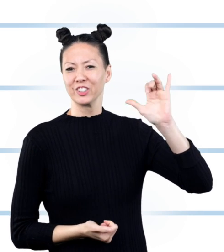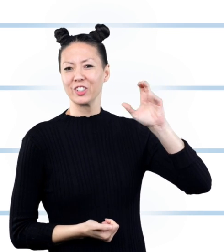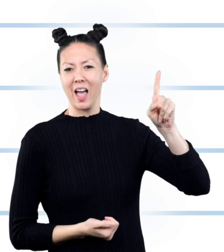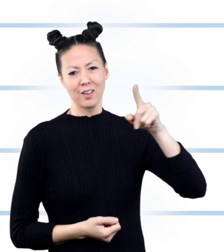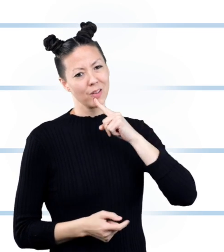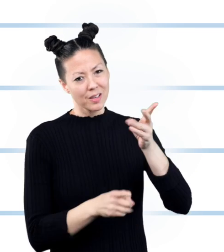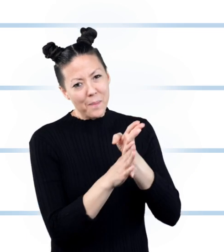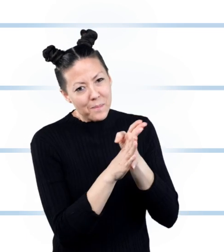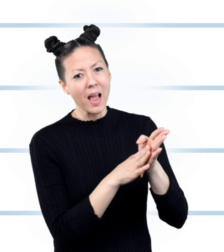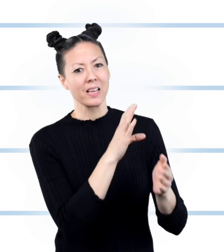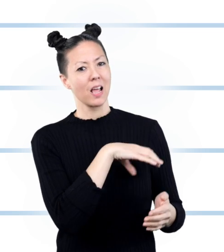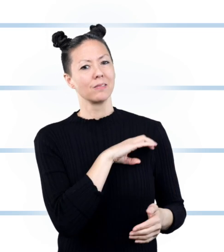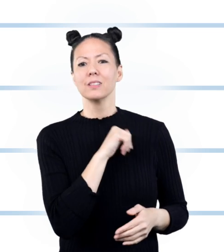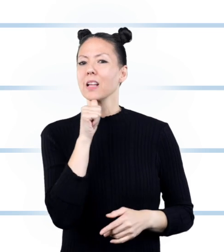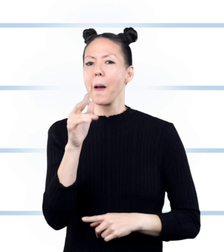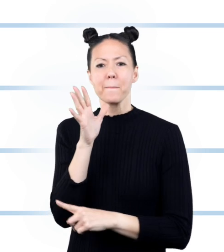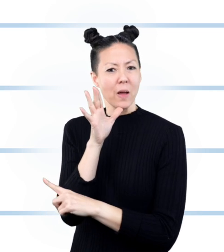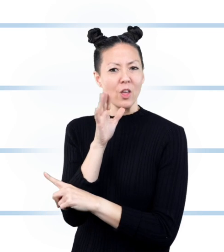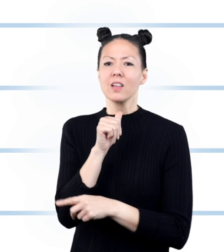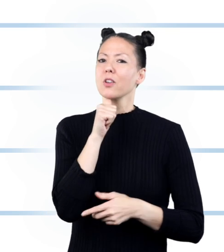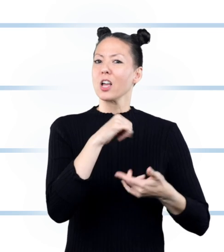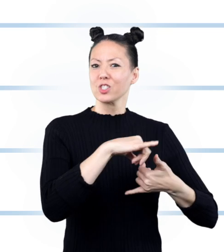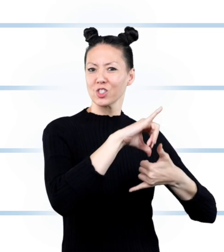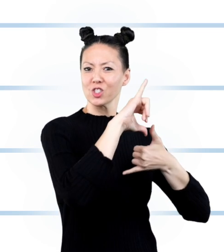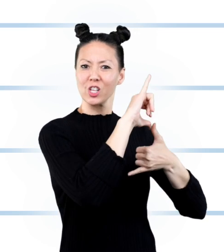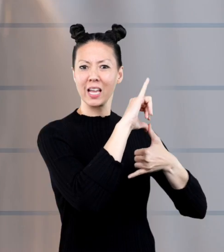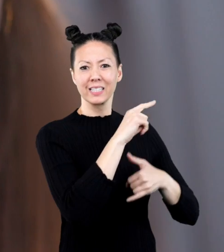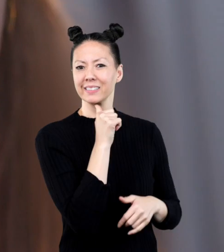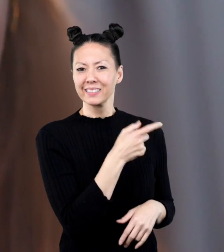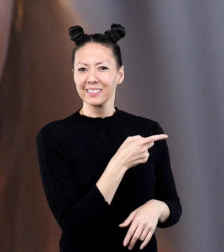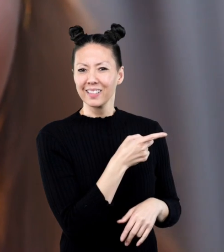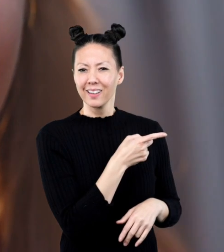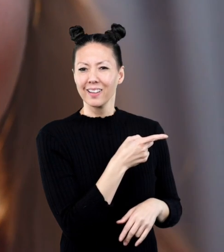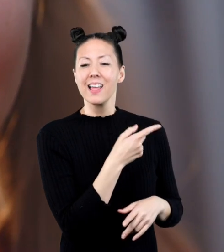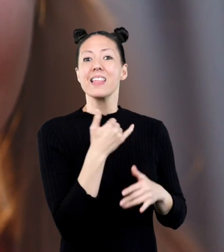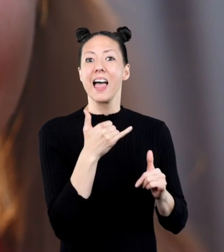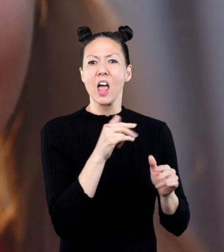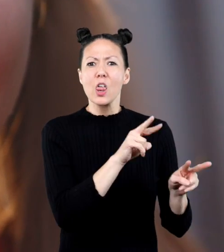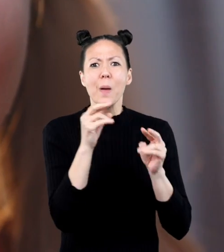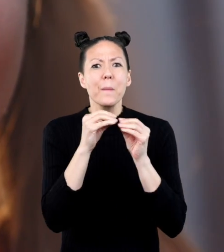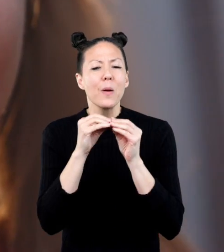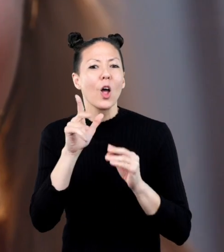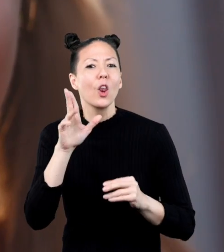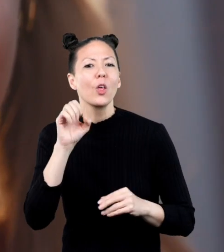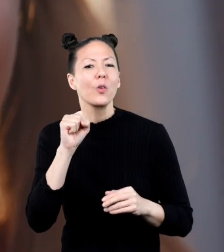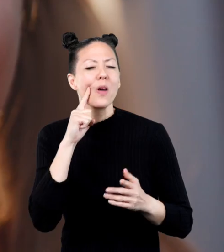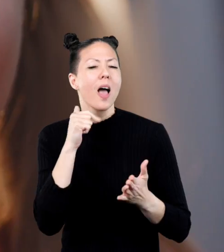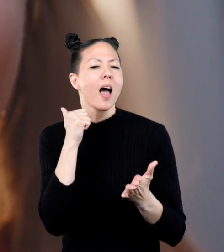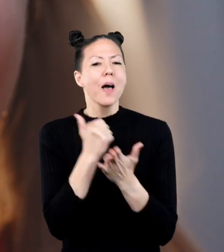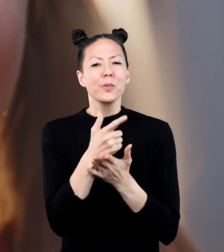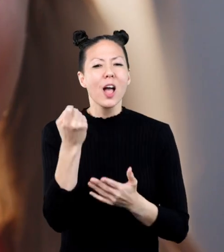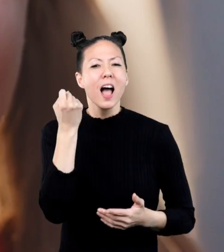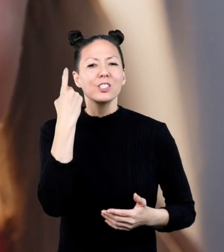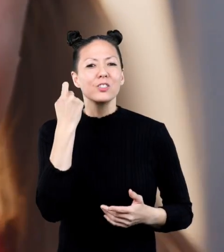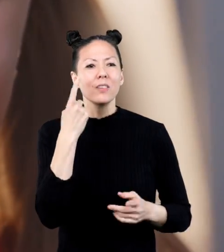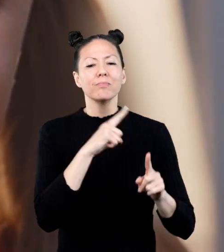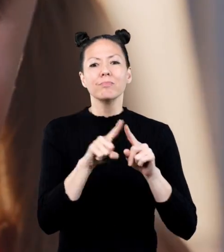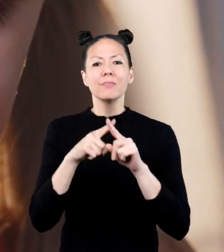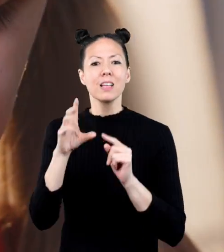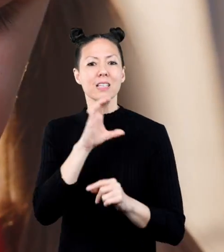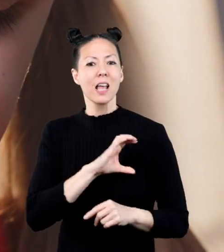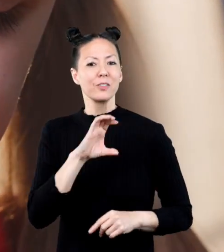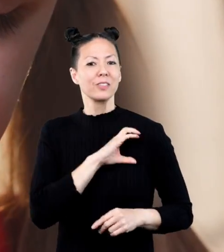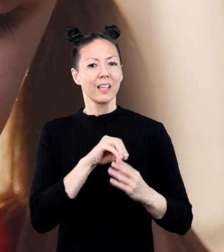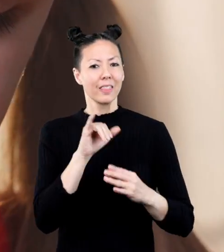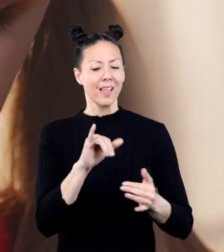main character instead of his mom or the giant. You can look for clues to help you understand the other characters in the